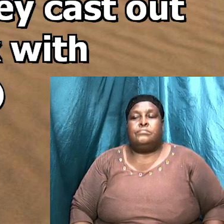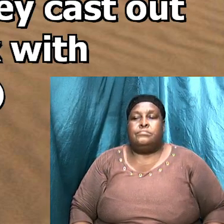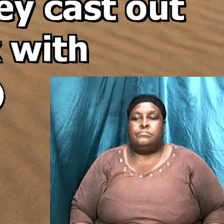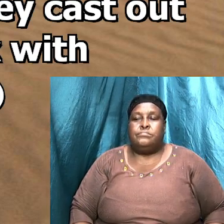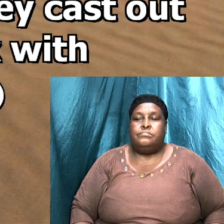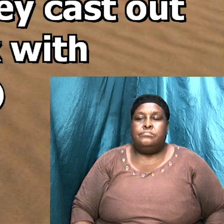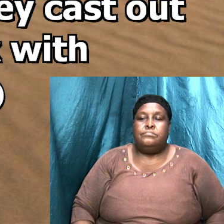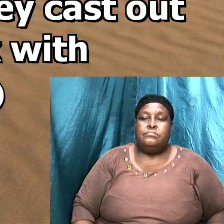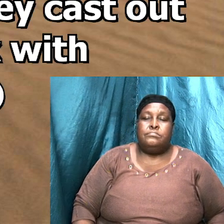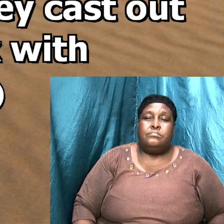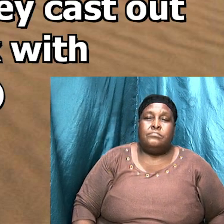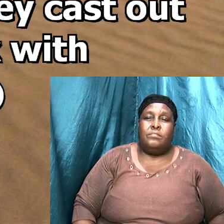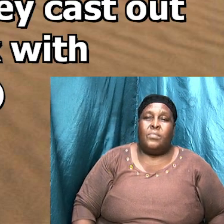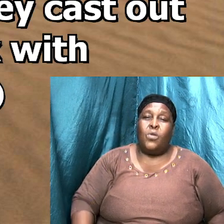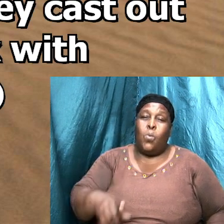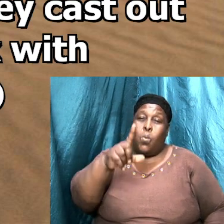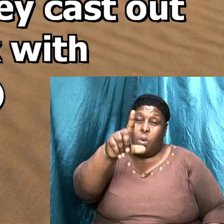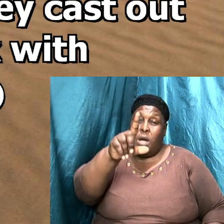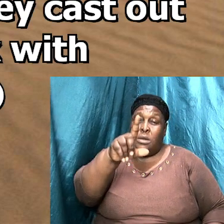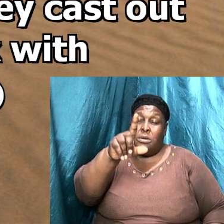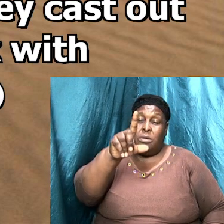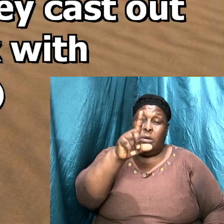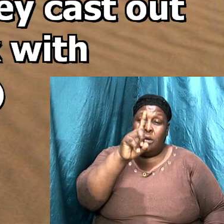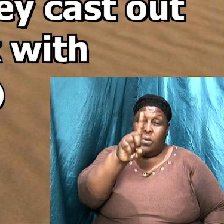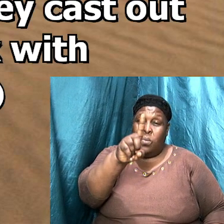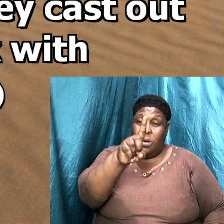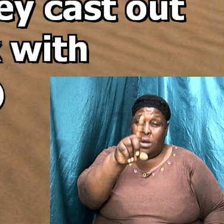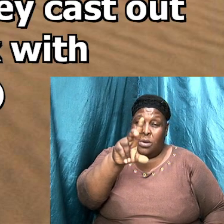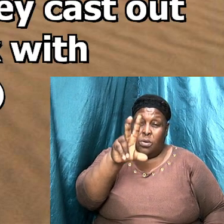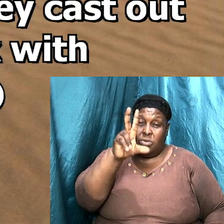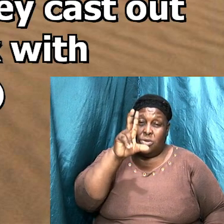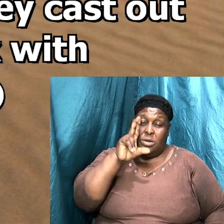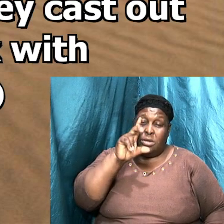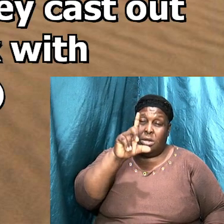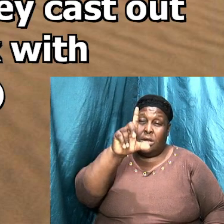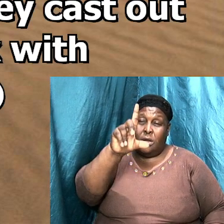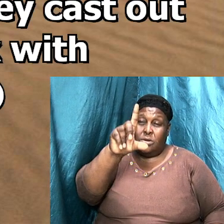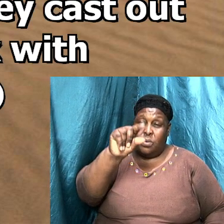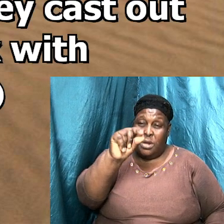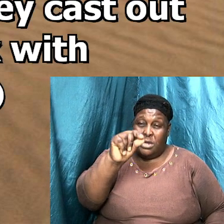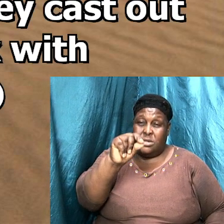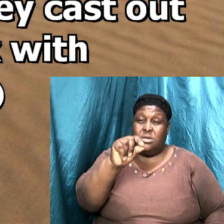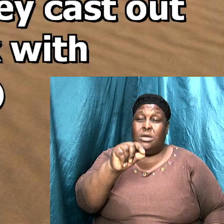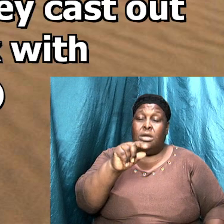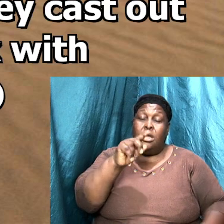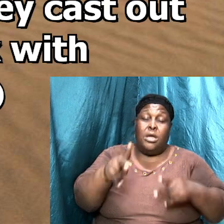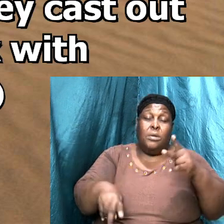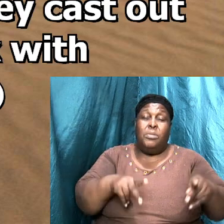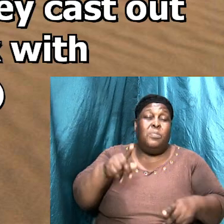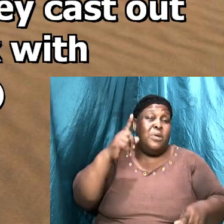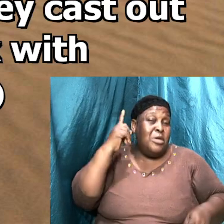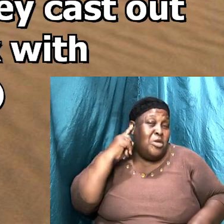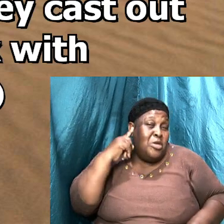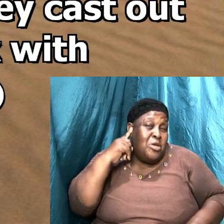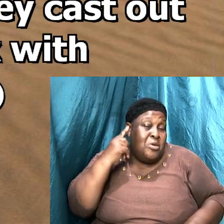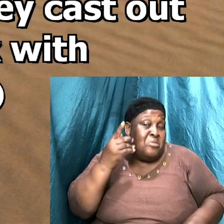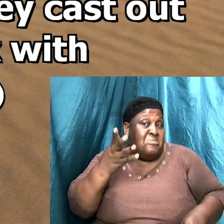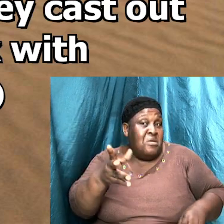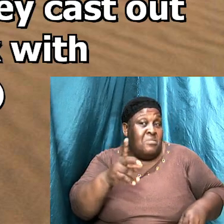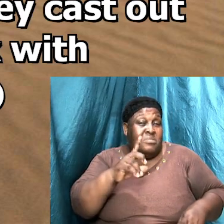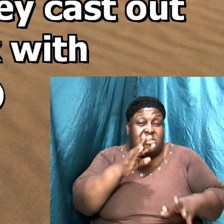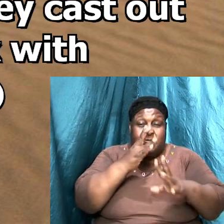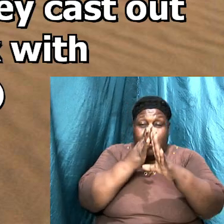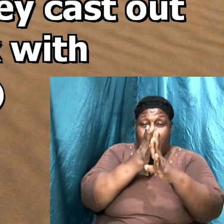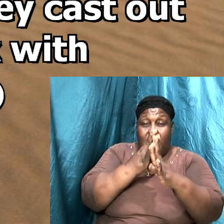the 120 on the day of Pentecost people heard them spoke in tongues that day when the Holy